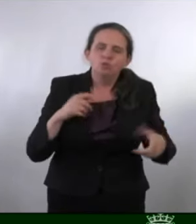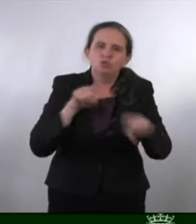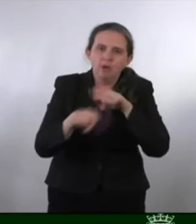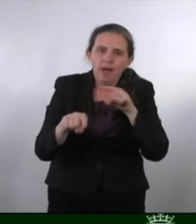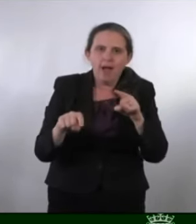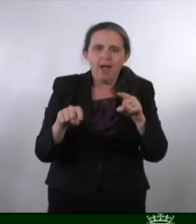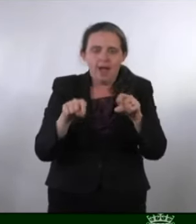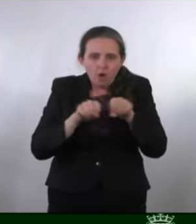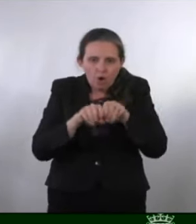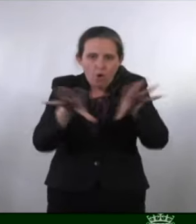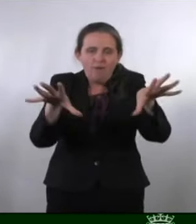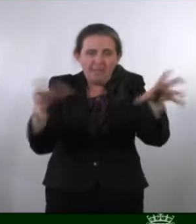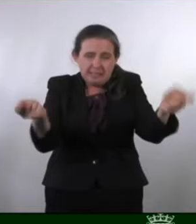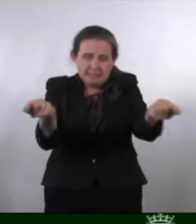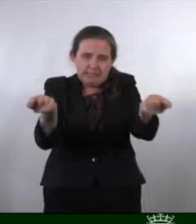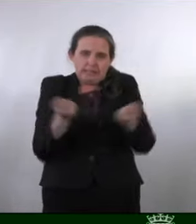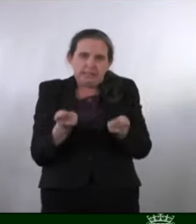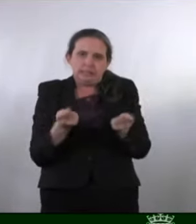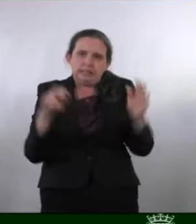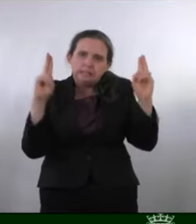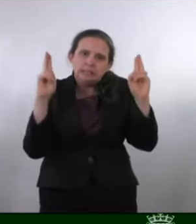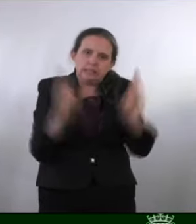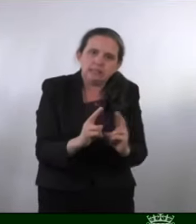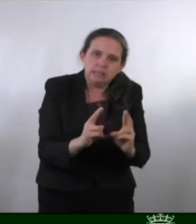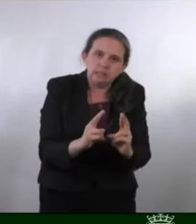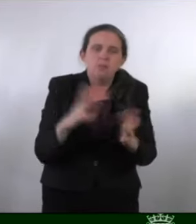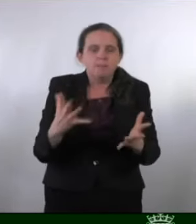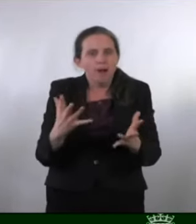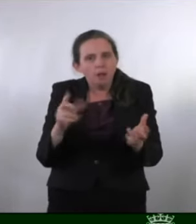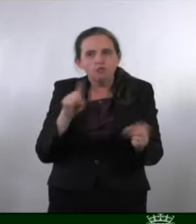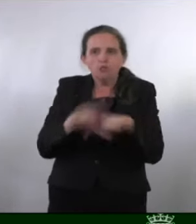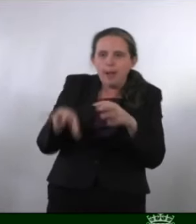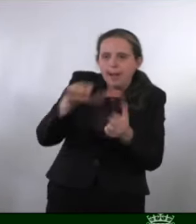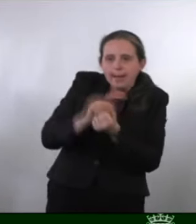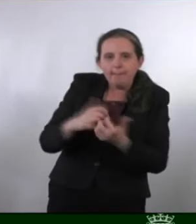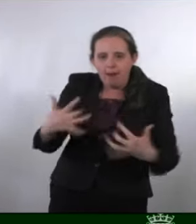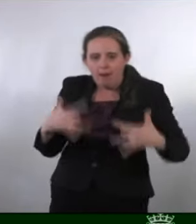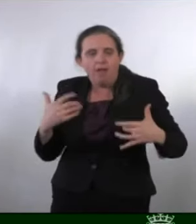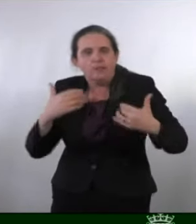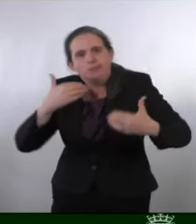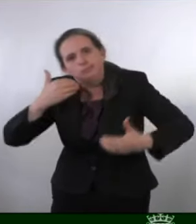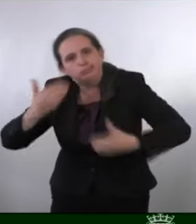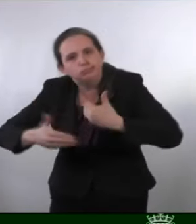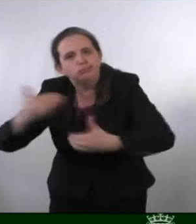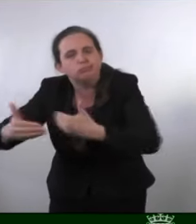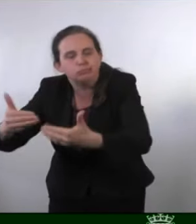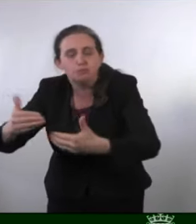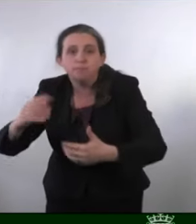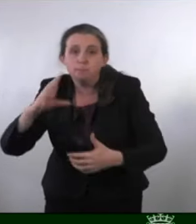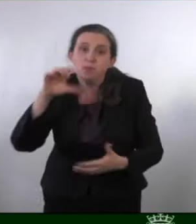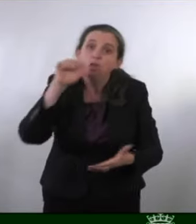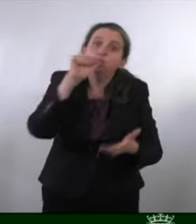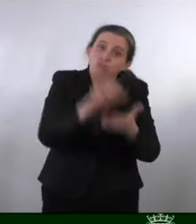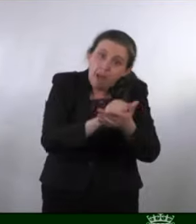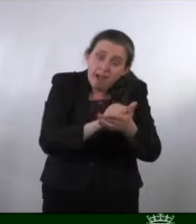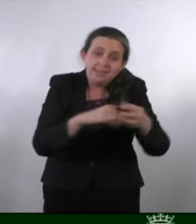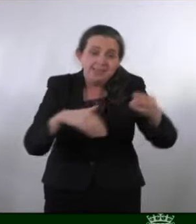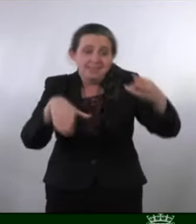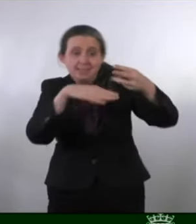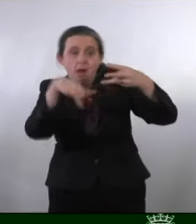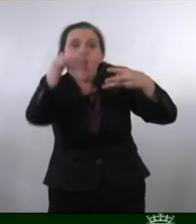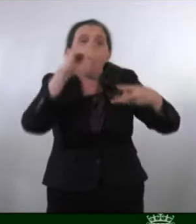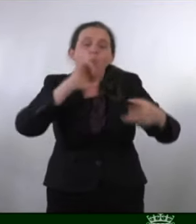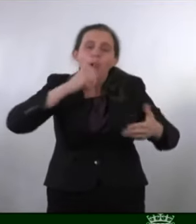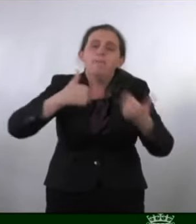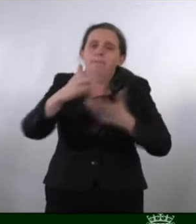possible. It is necessary that this Tier 3 in particular is tougher than the previous, not least because of the experience